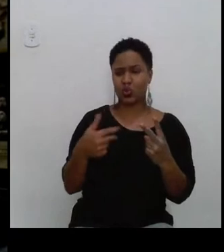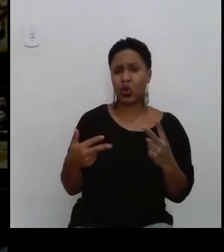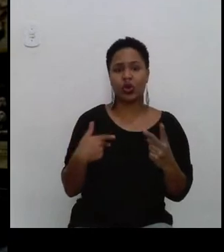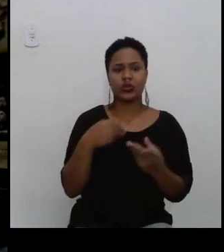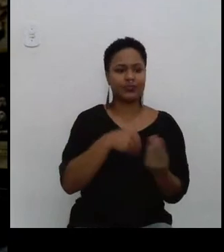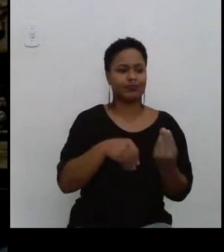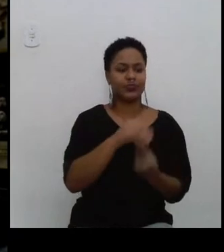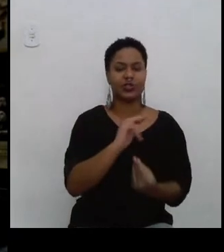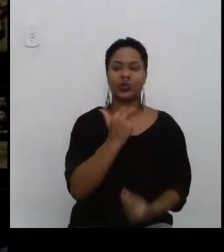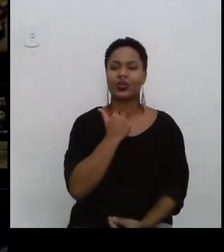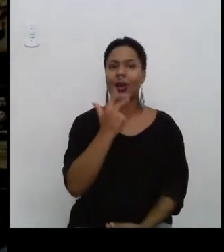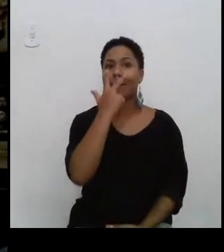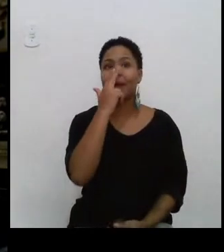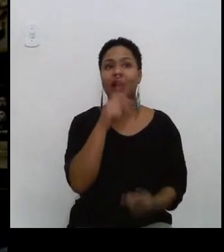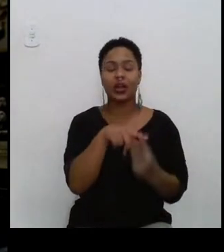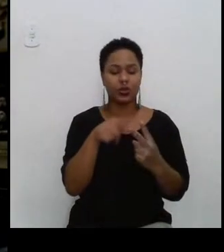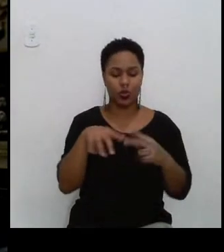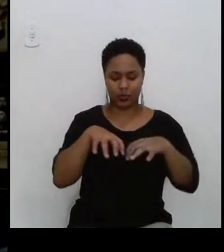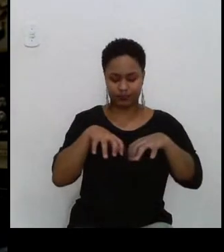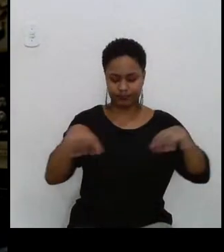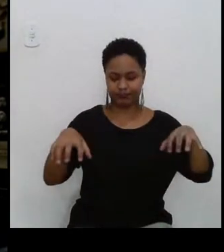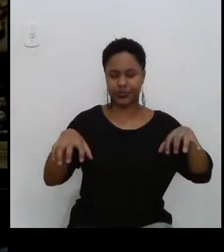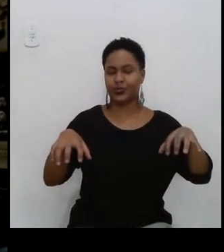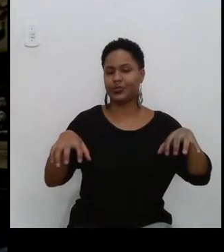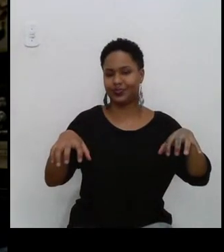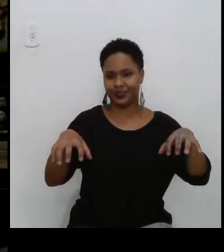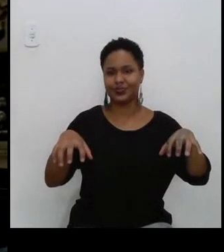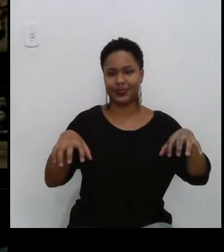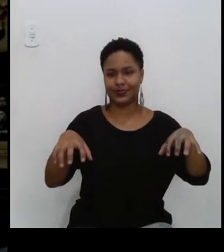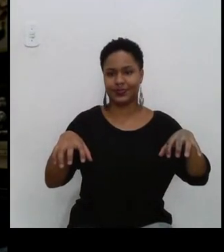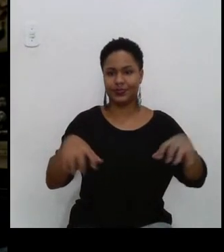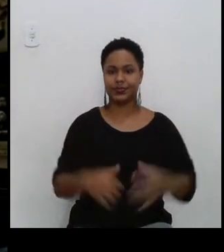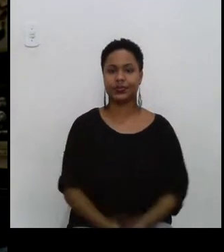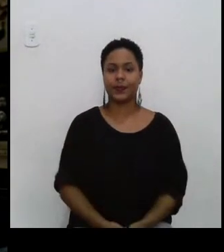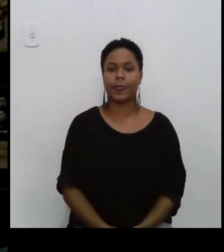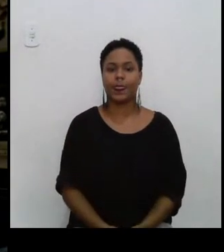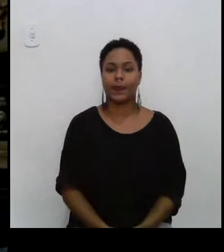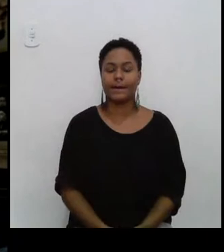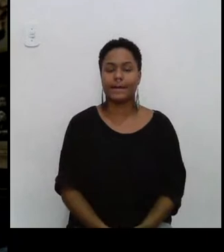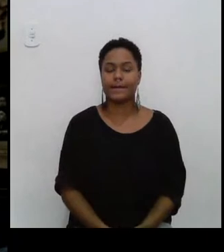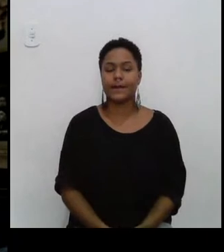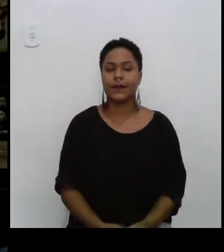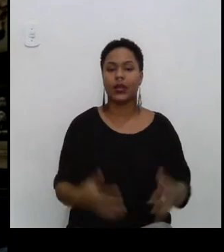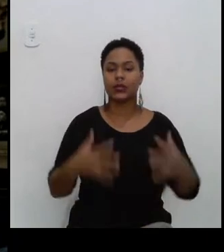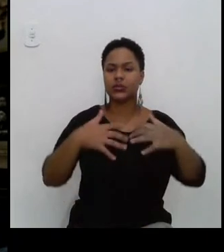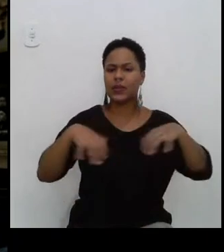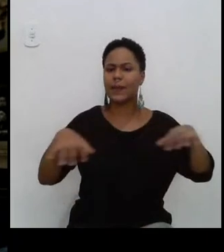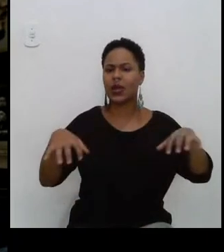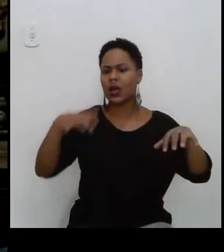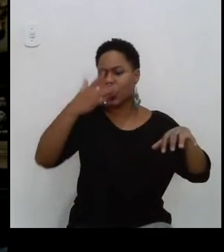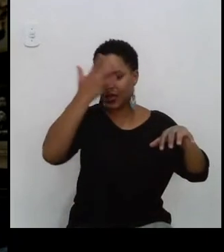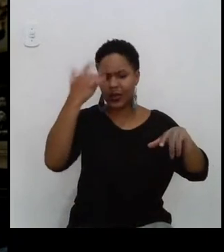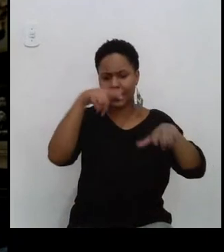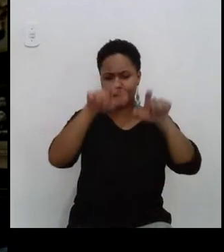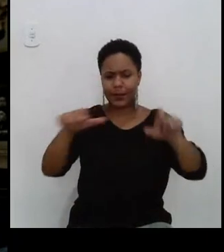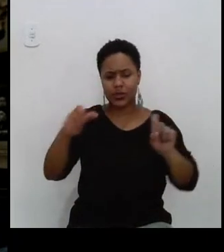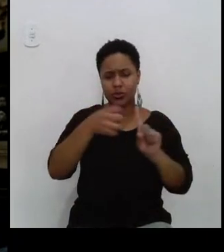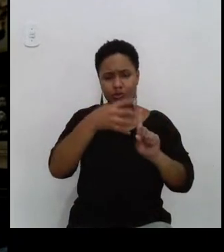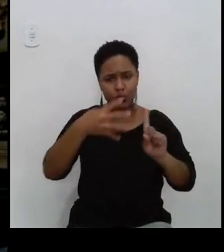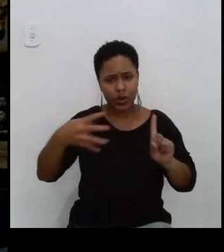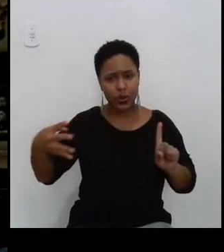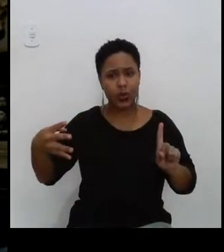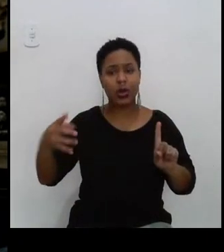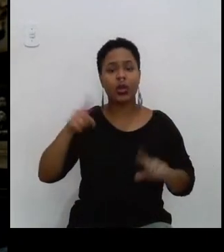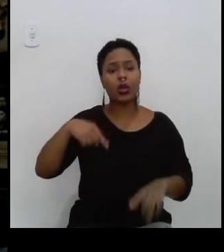representado por por que acabou tarde Public and Private sector and Game of